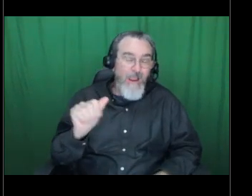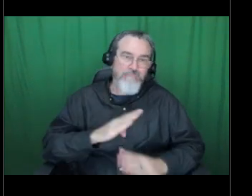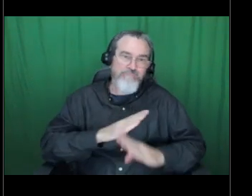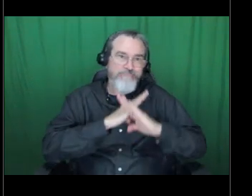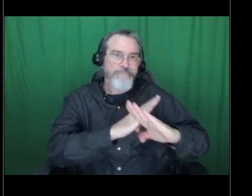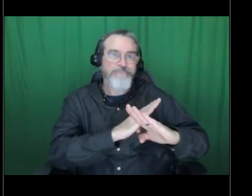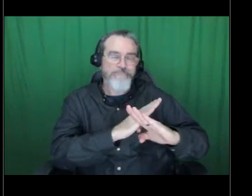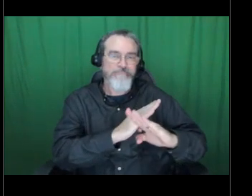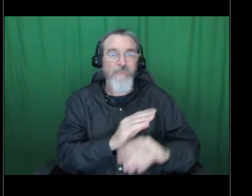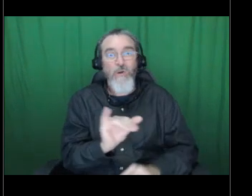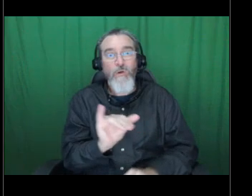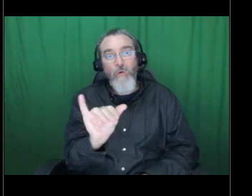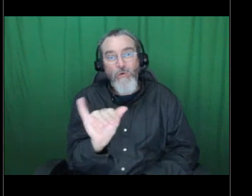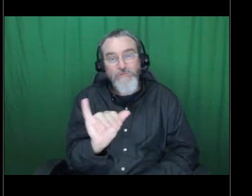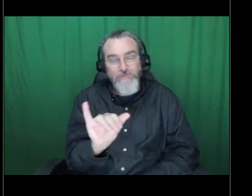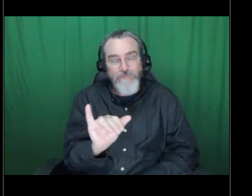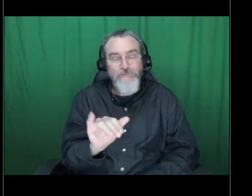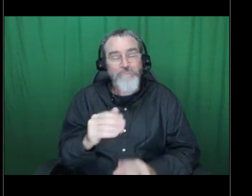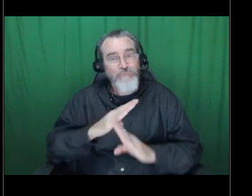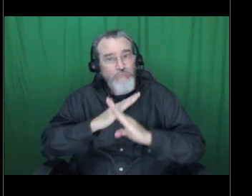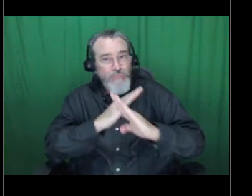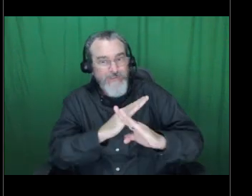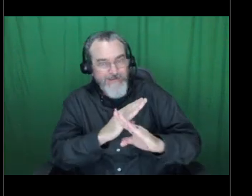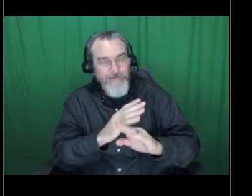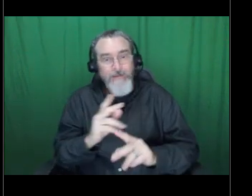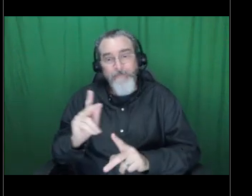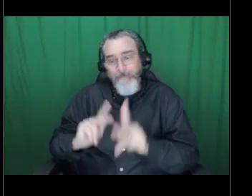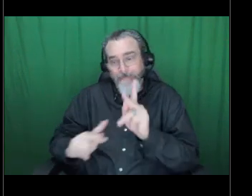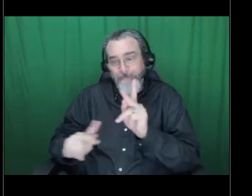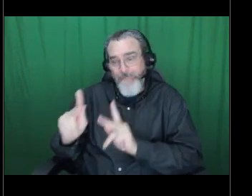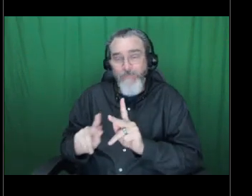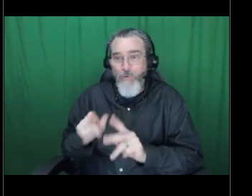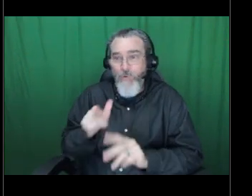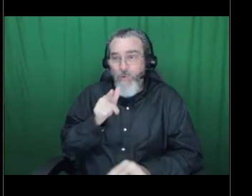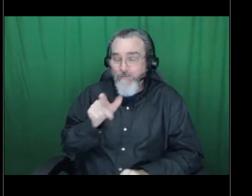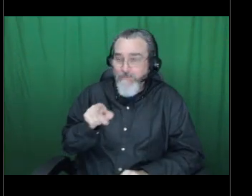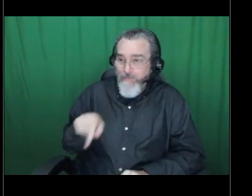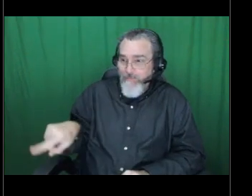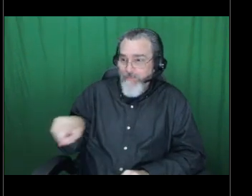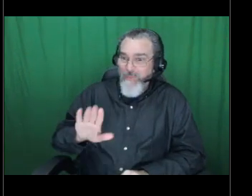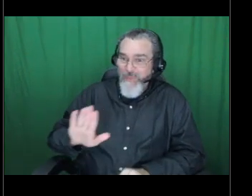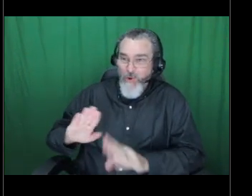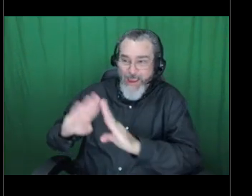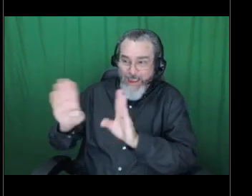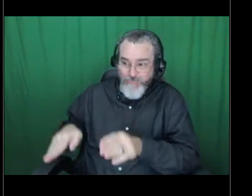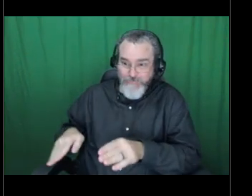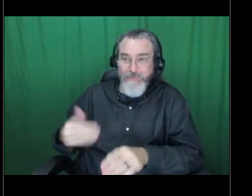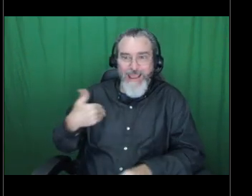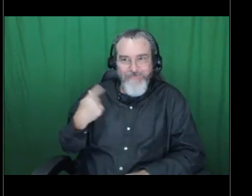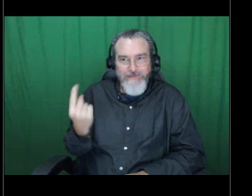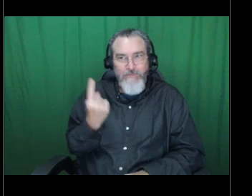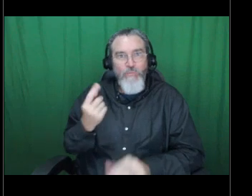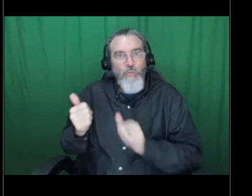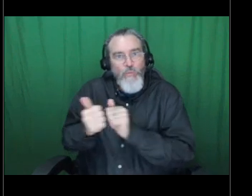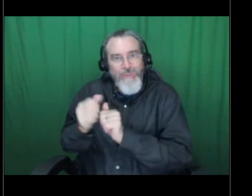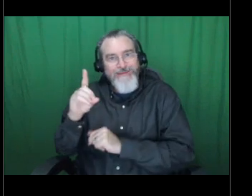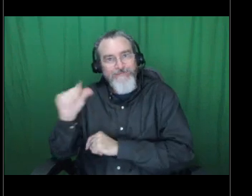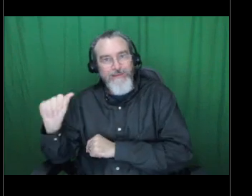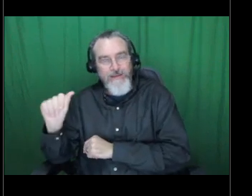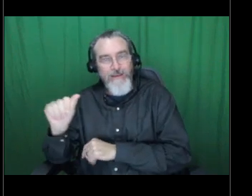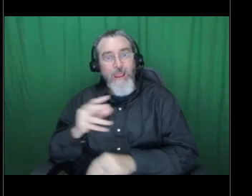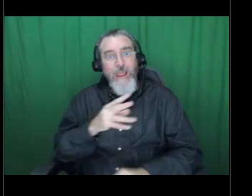as households that include a person with a disability and people who